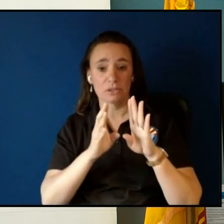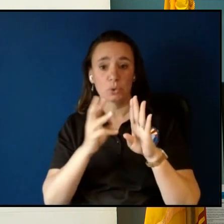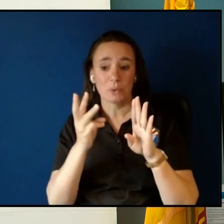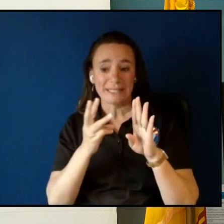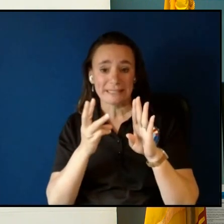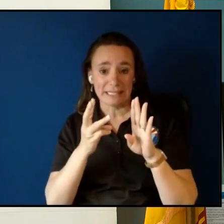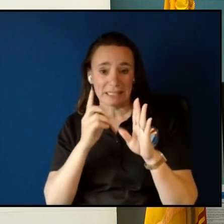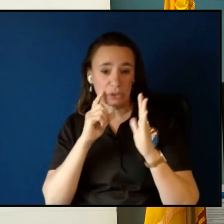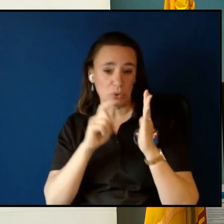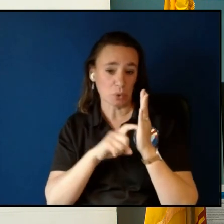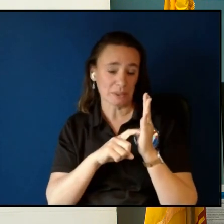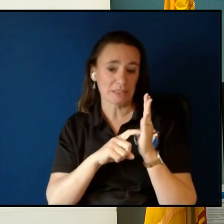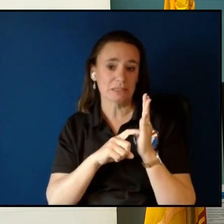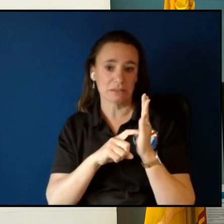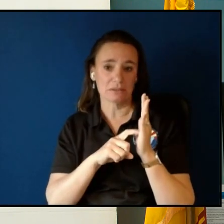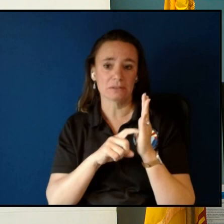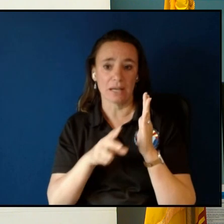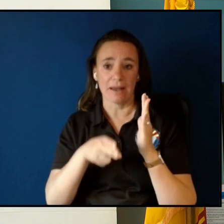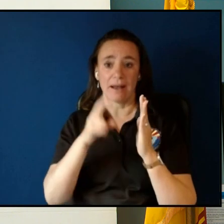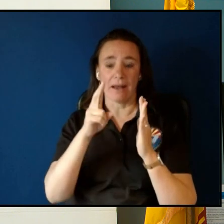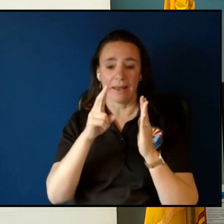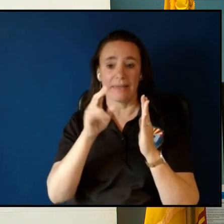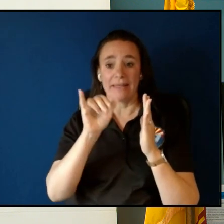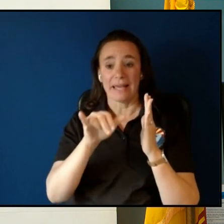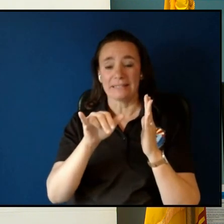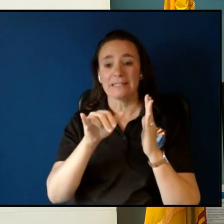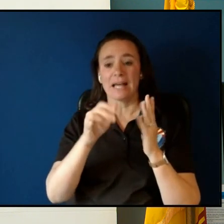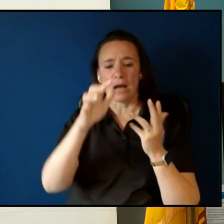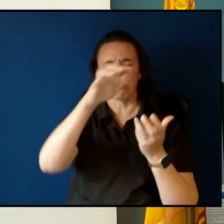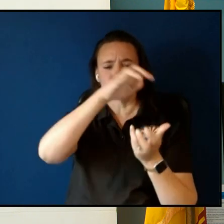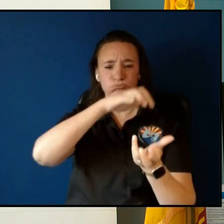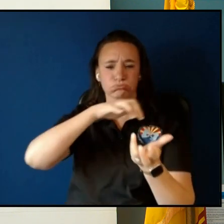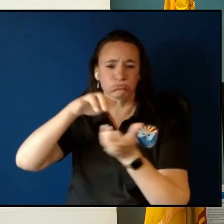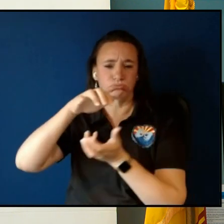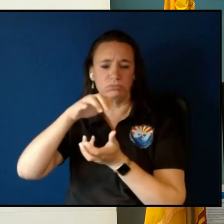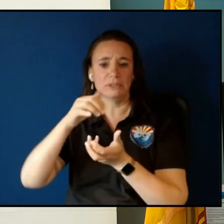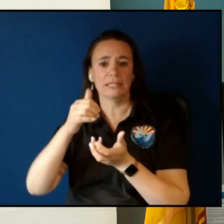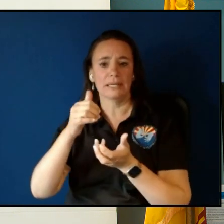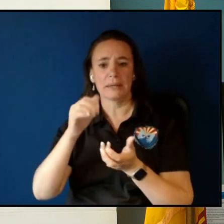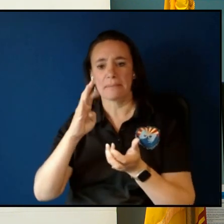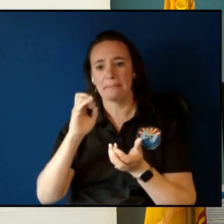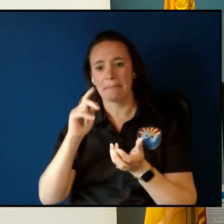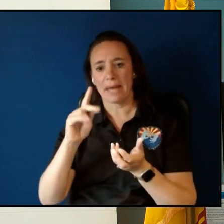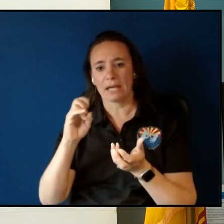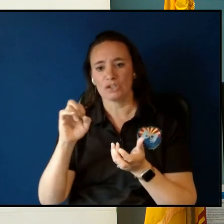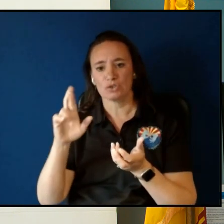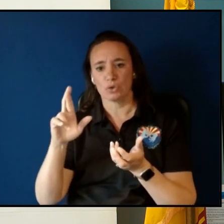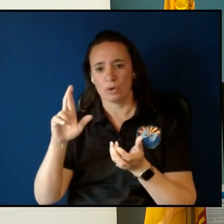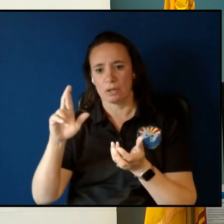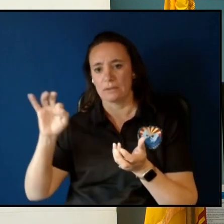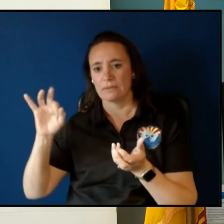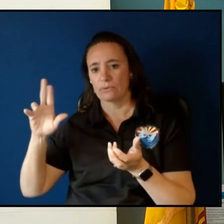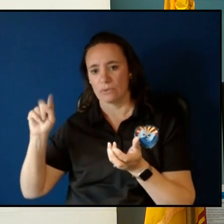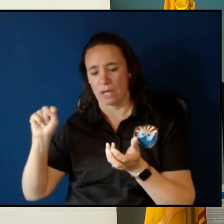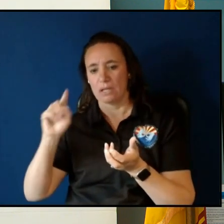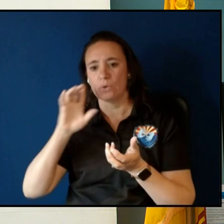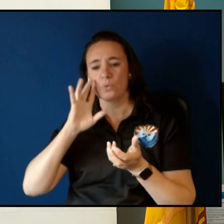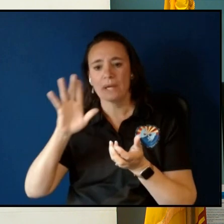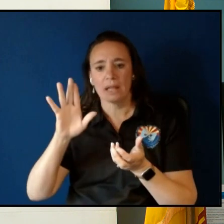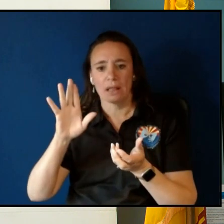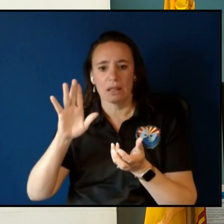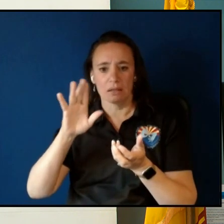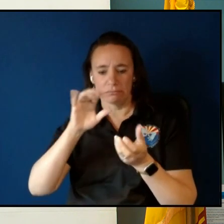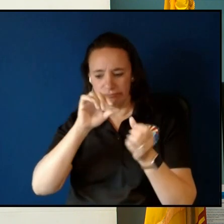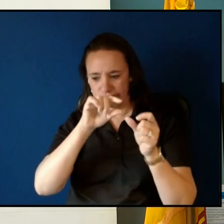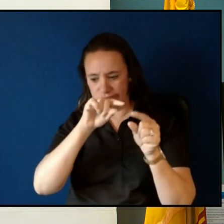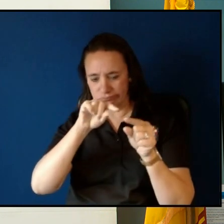get. That's when that back door comes in that I showed you a couple slides ago. That's when we think we'll start to see those